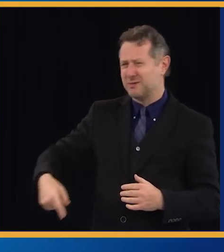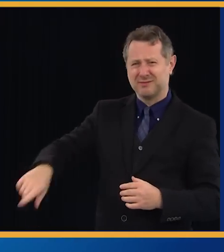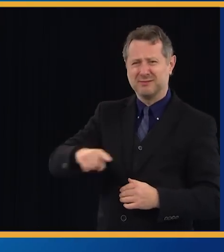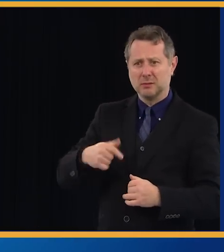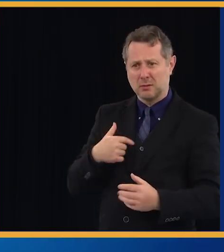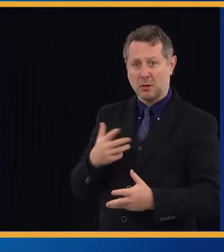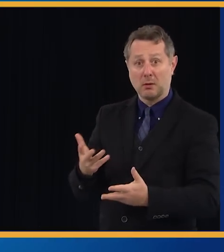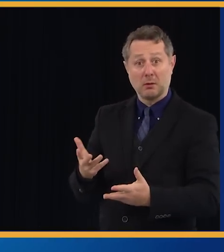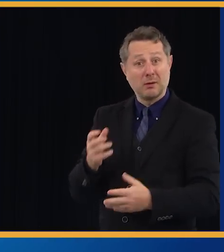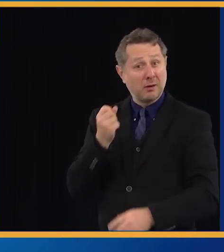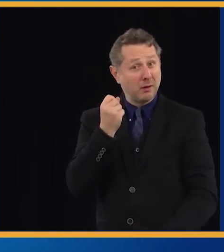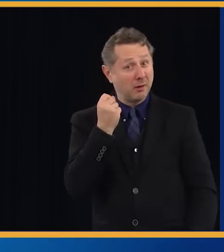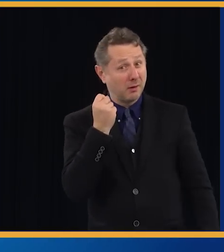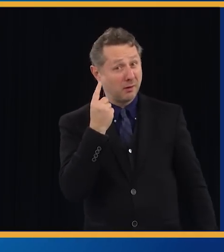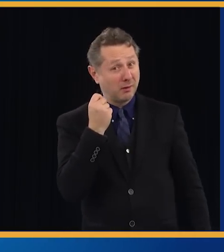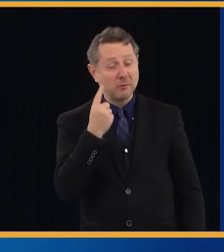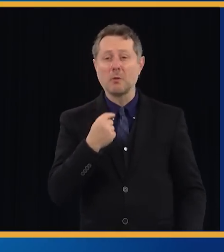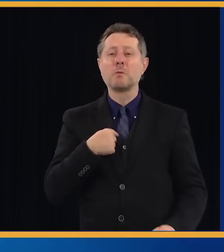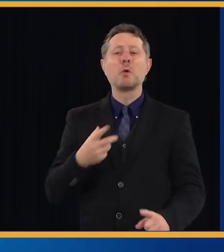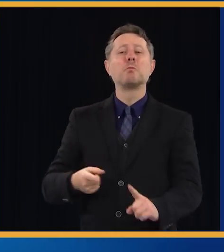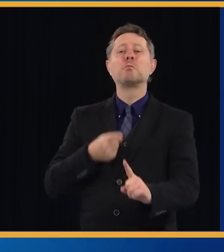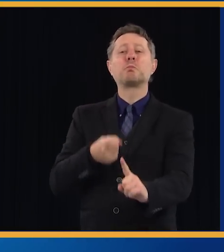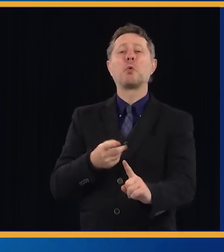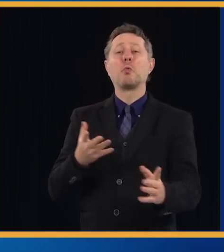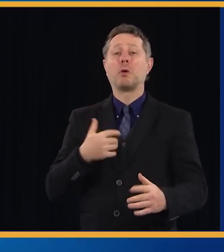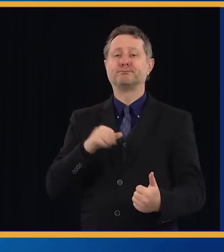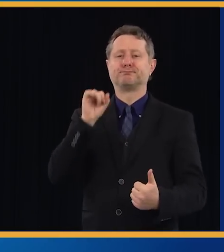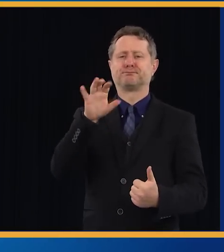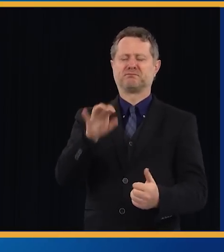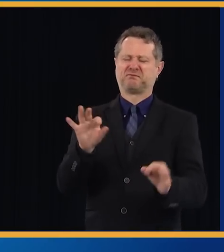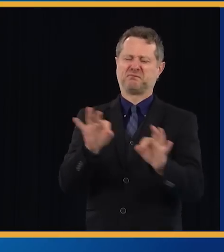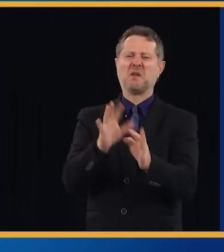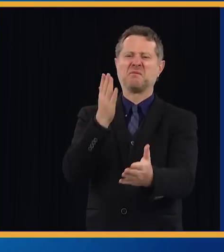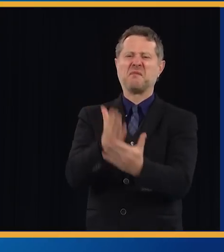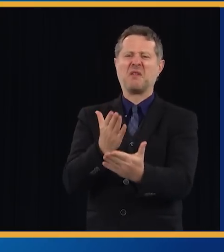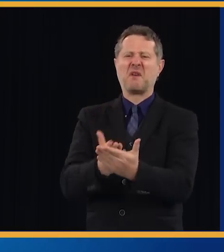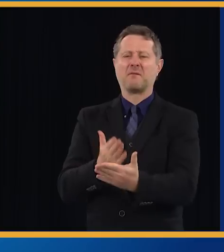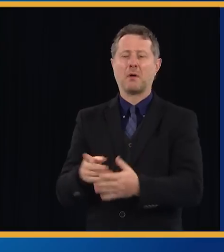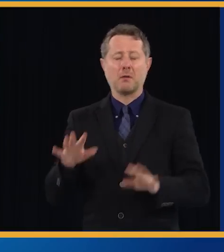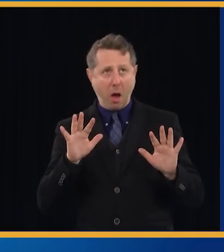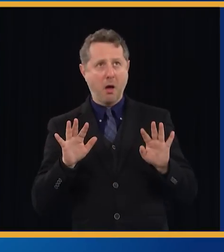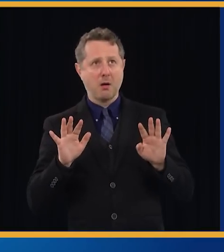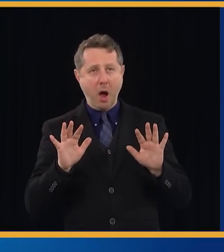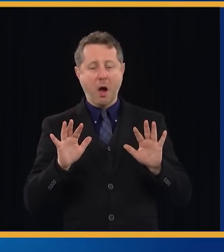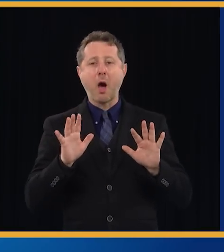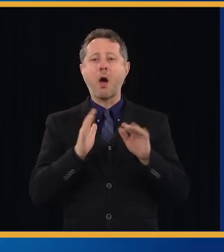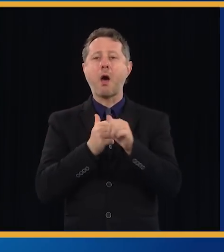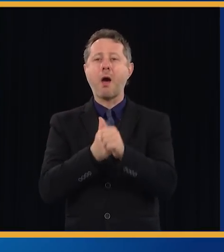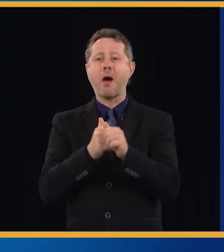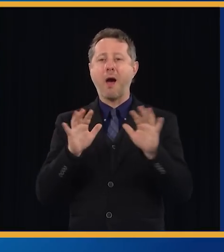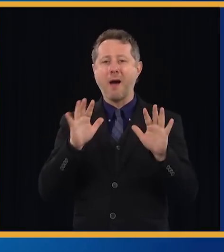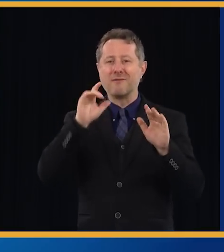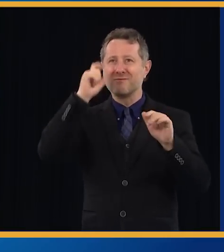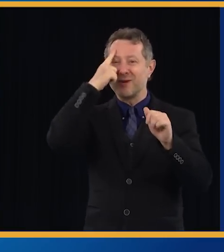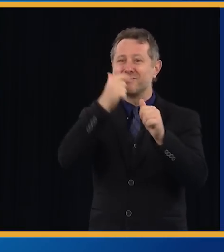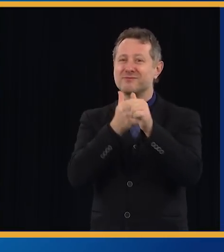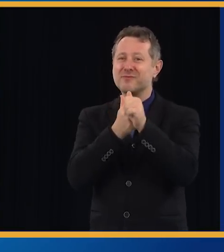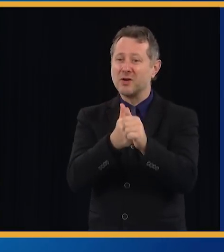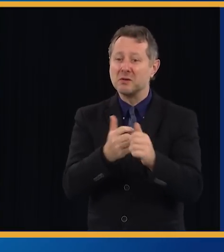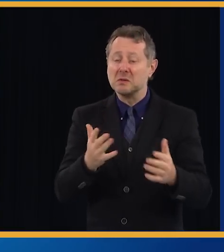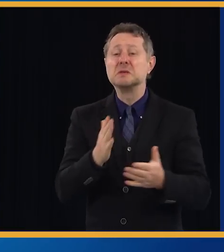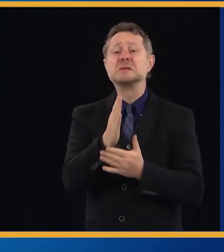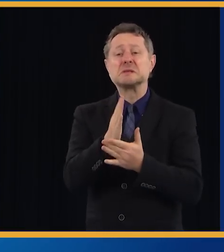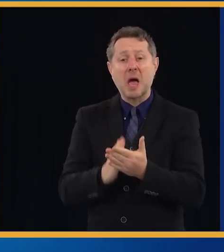they'll act prudently in connection with the facts. Now, some of the facts have been disturbing, some of the facts have